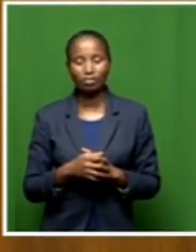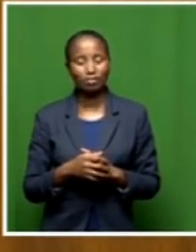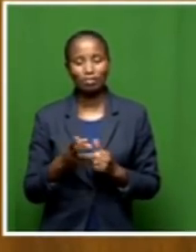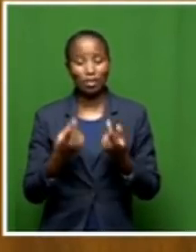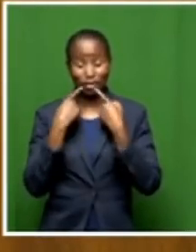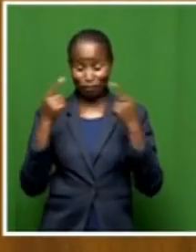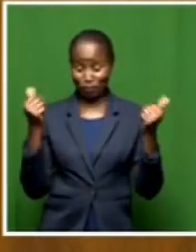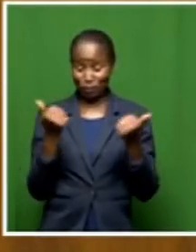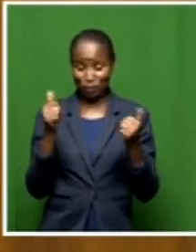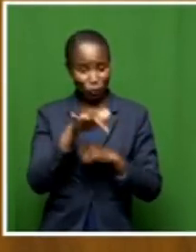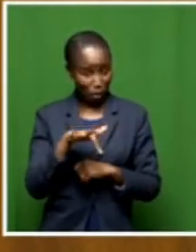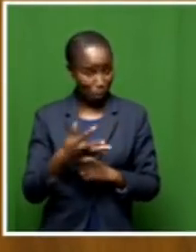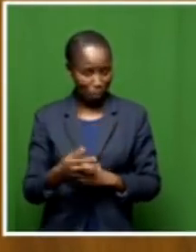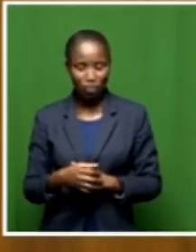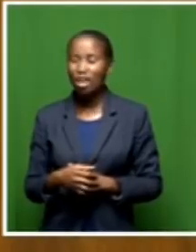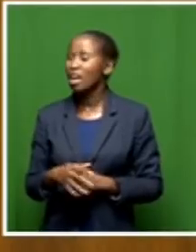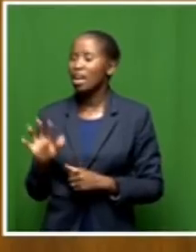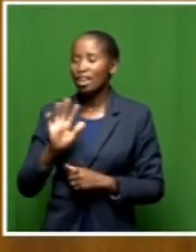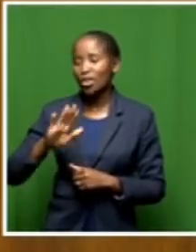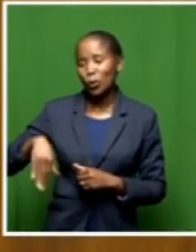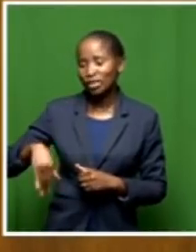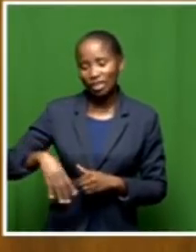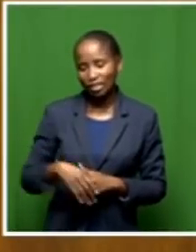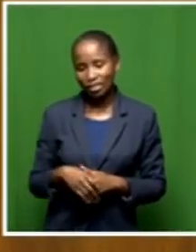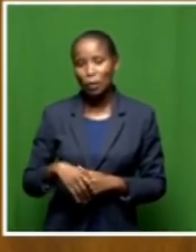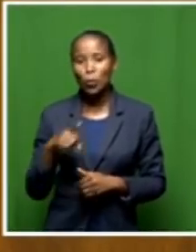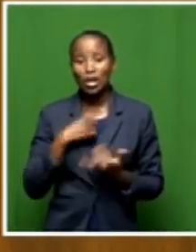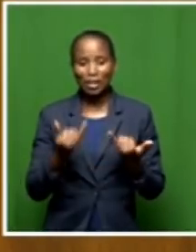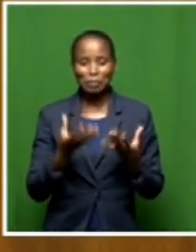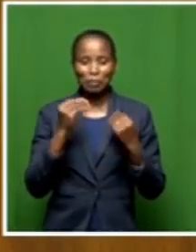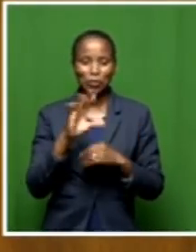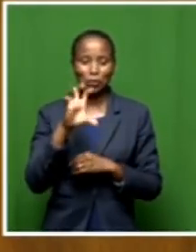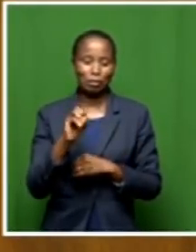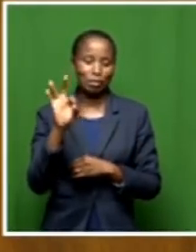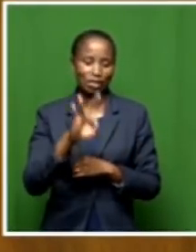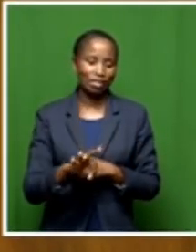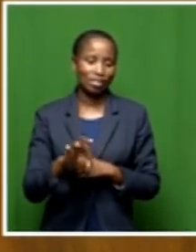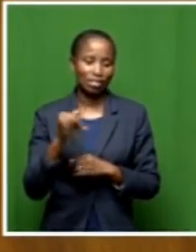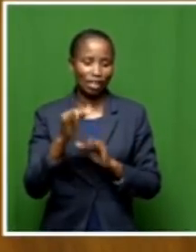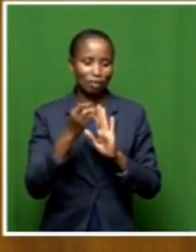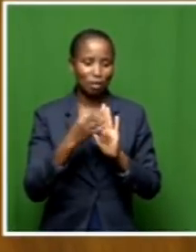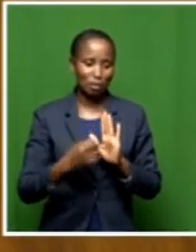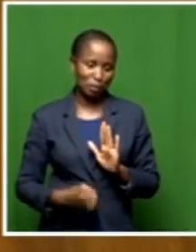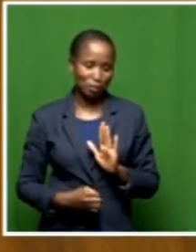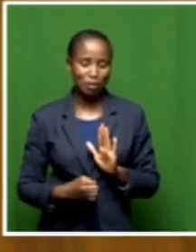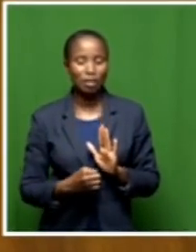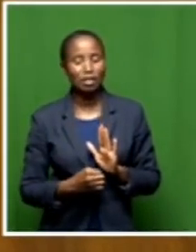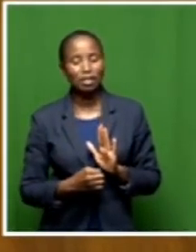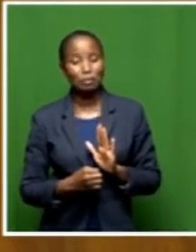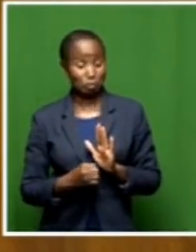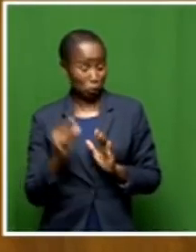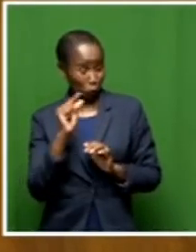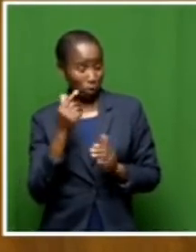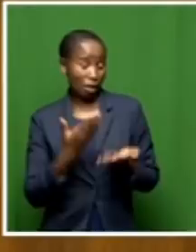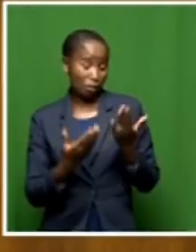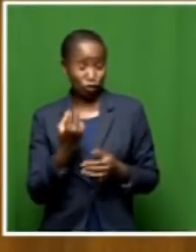now approximately at 50% capturing. We might finish in the next 2 hours or so. So